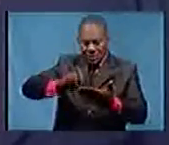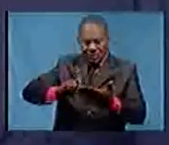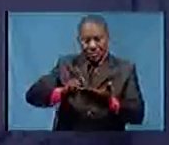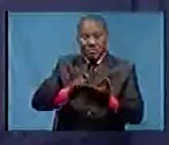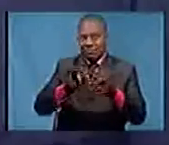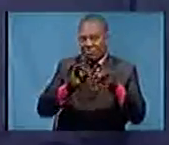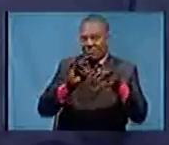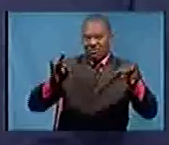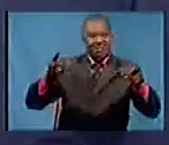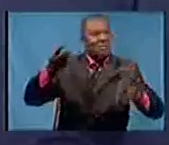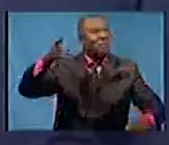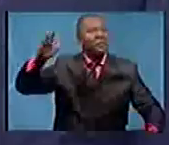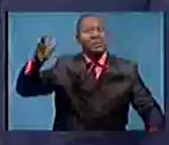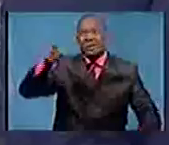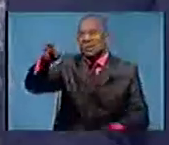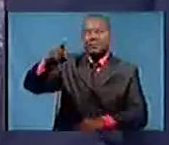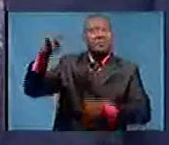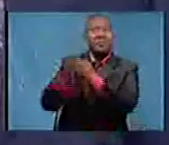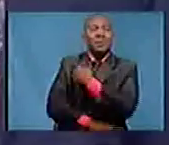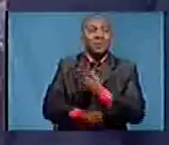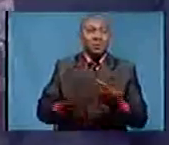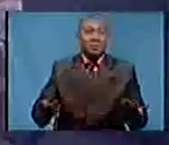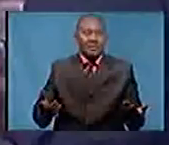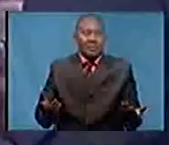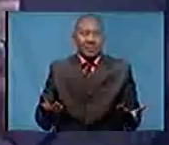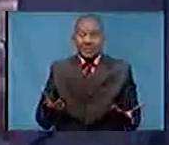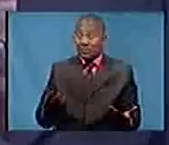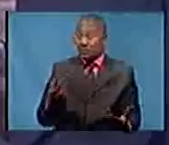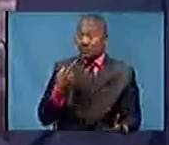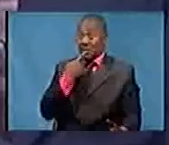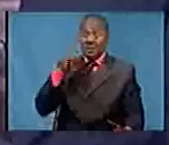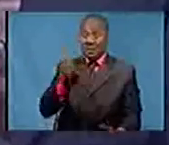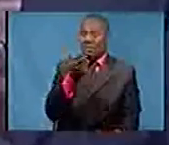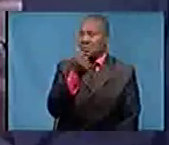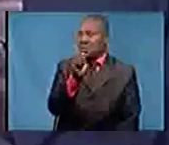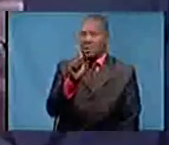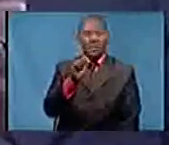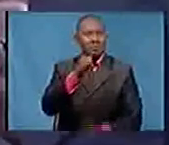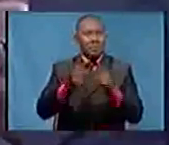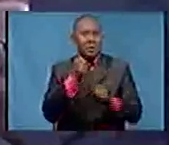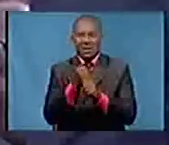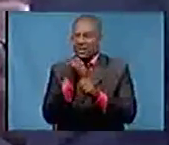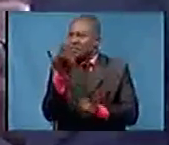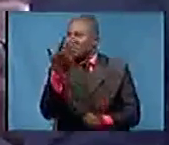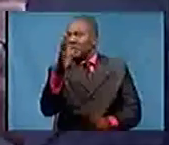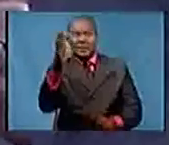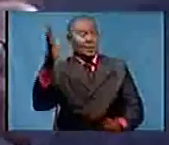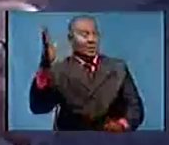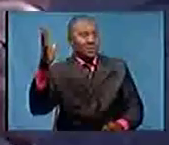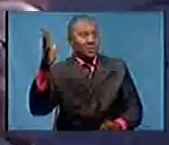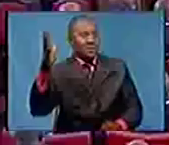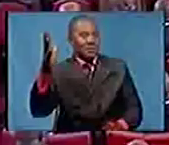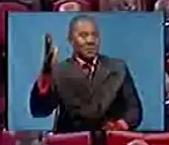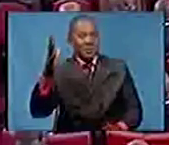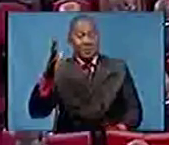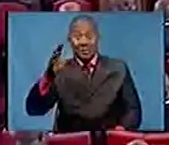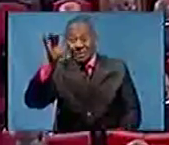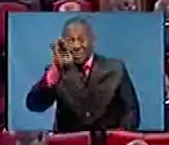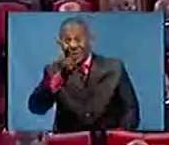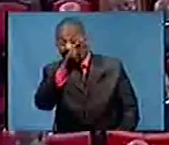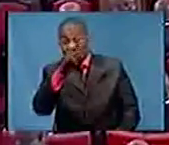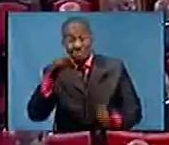and that's all. You say you are hereby sentenced to 10 years. That's the end of the matter. So, but that power, my Lord,